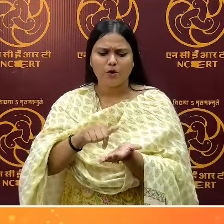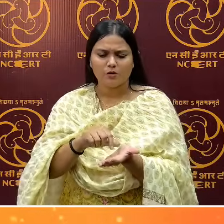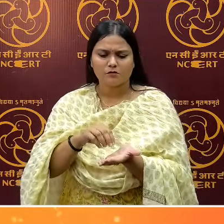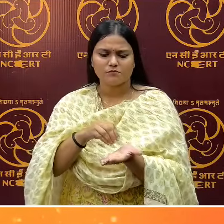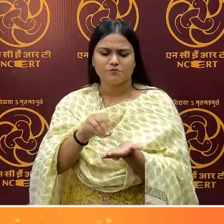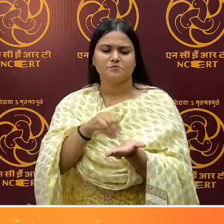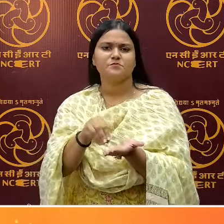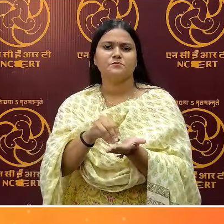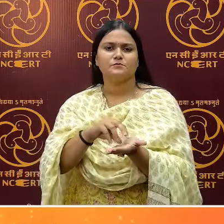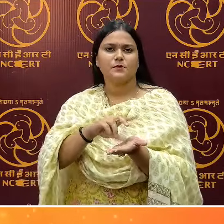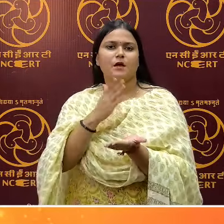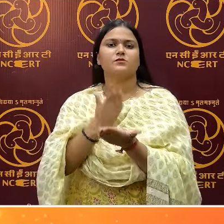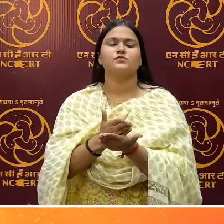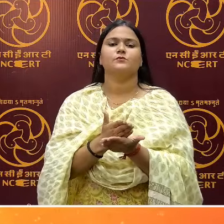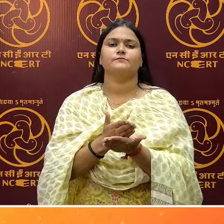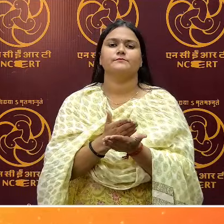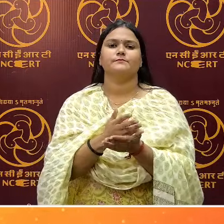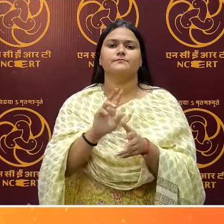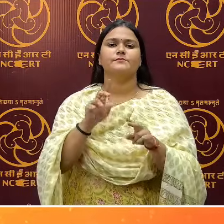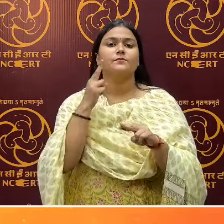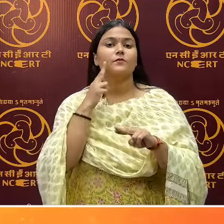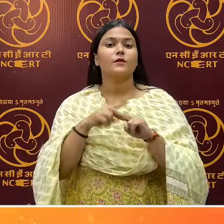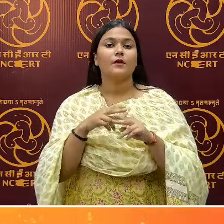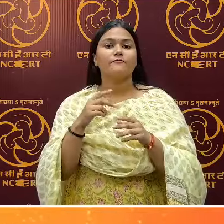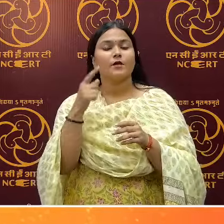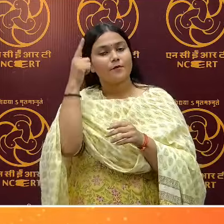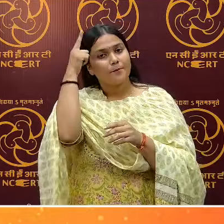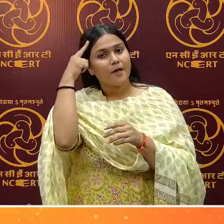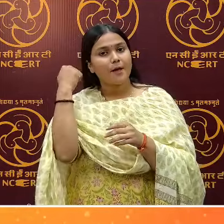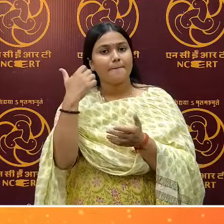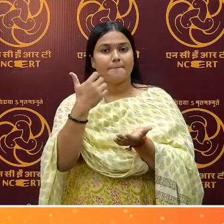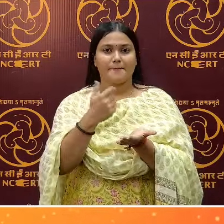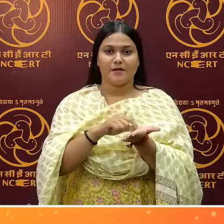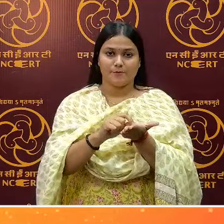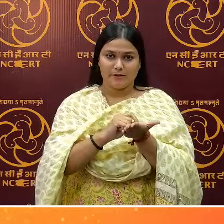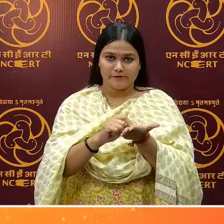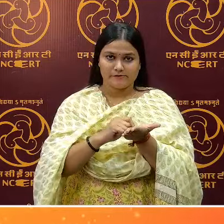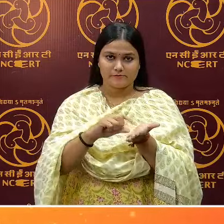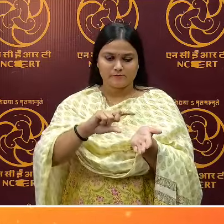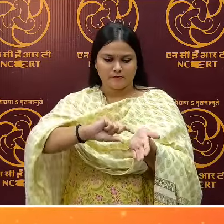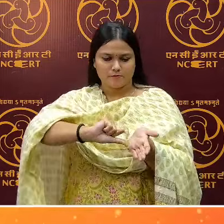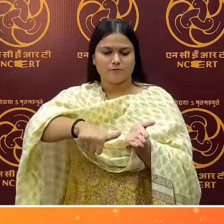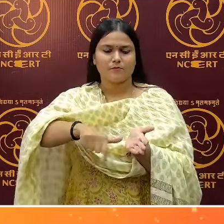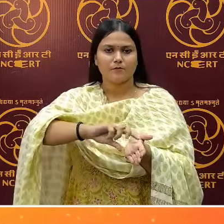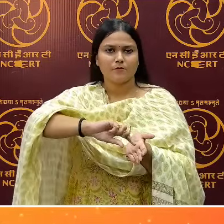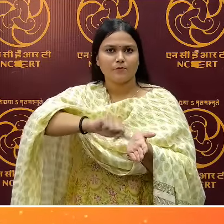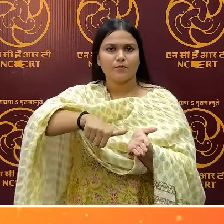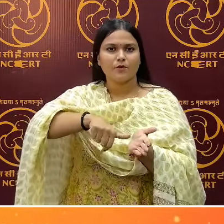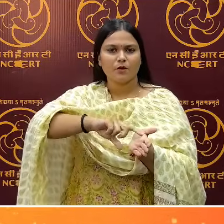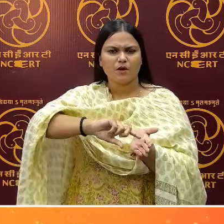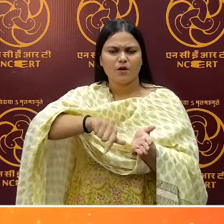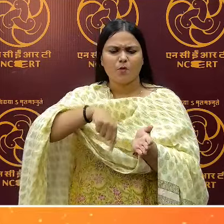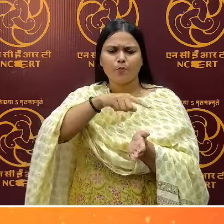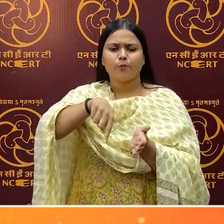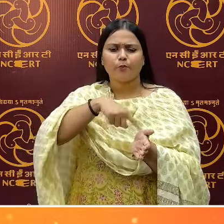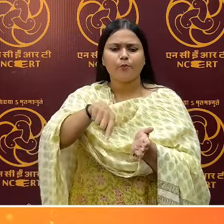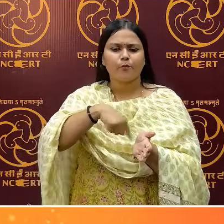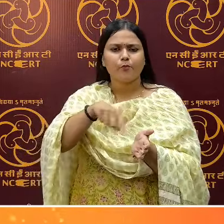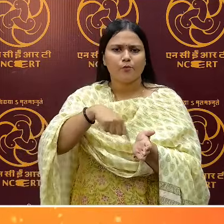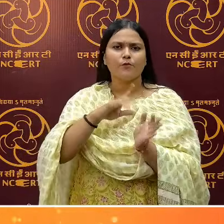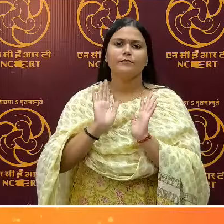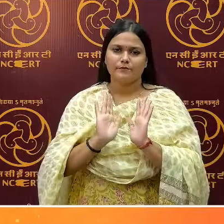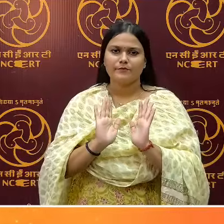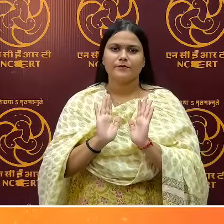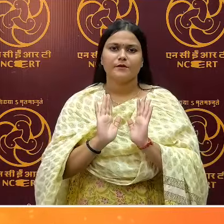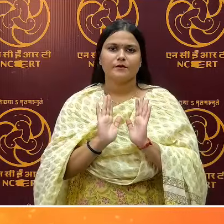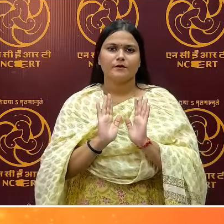stops. Then if I try with a pencil, it is rolling, more rolling